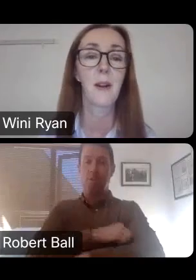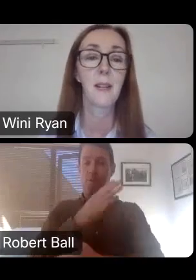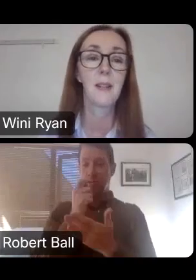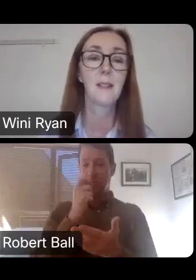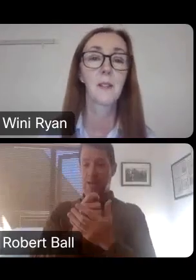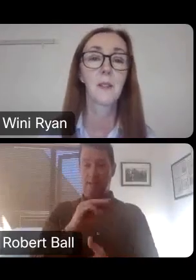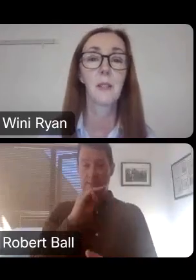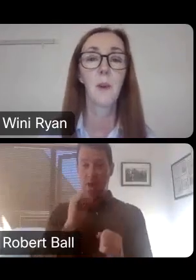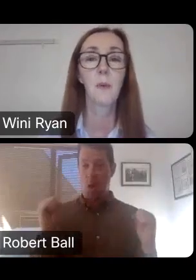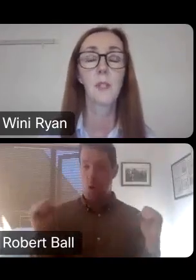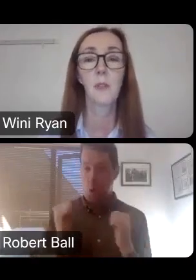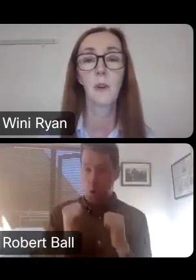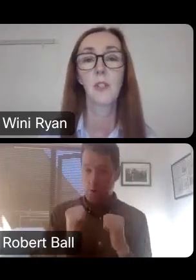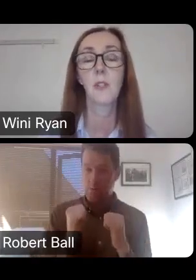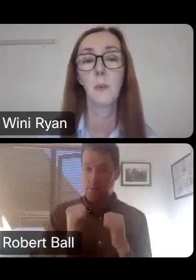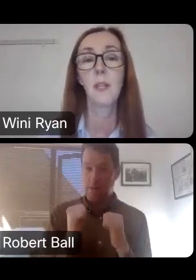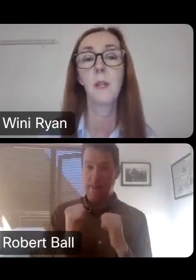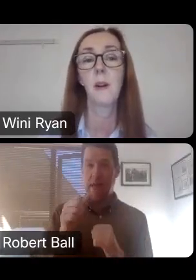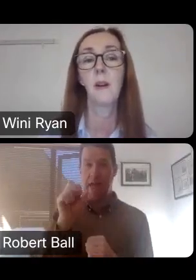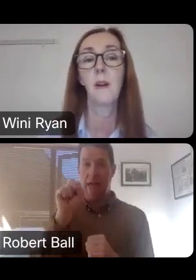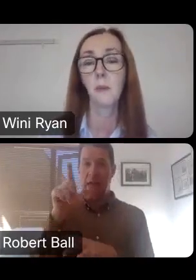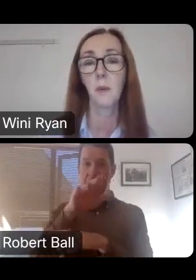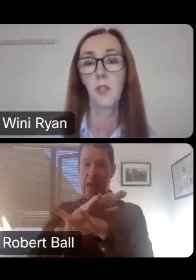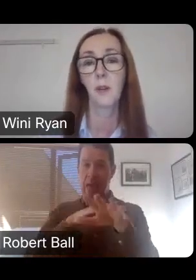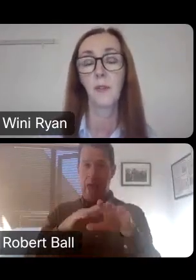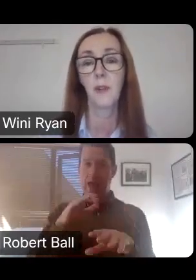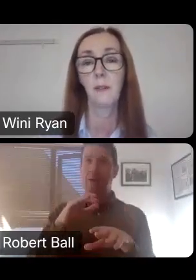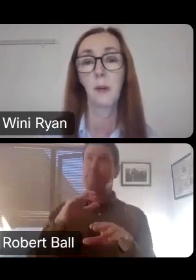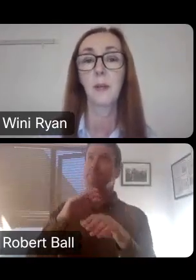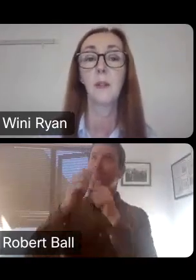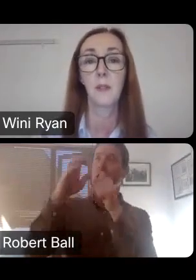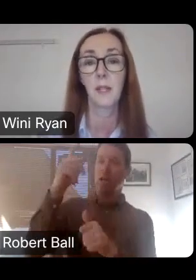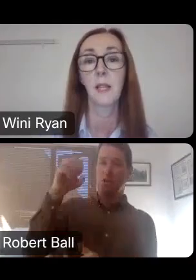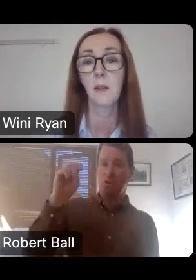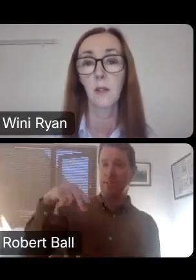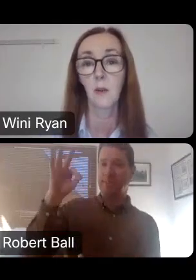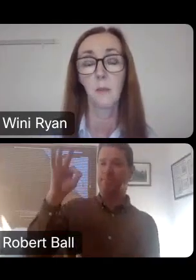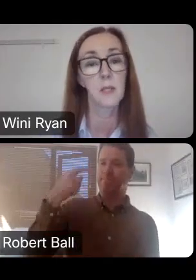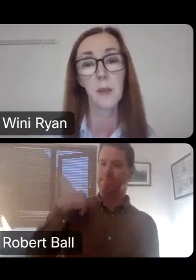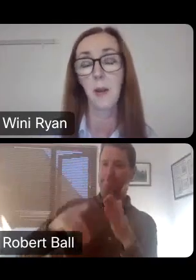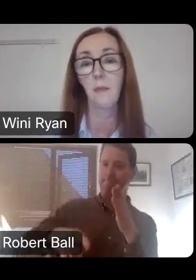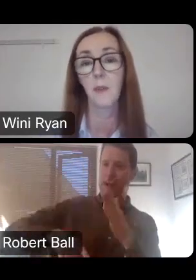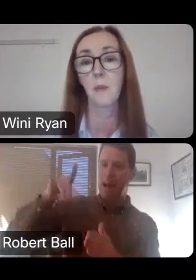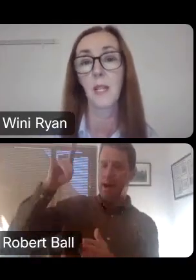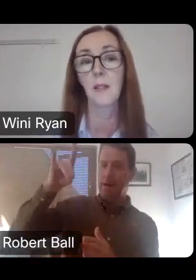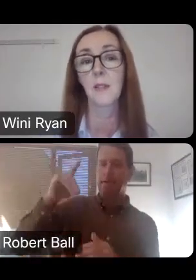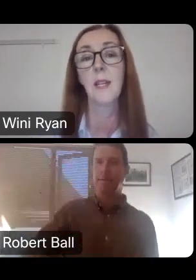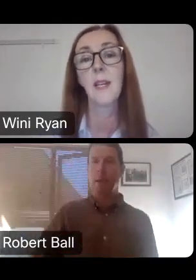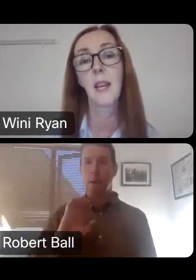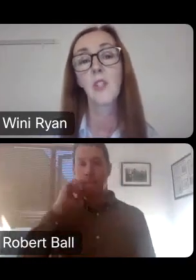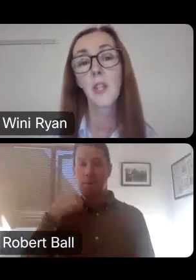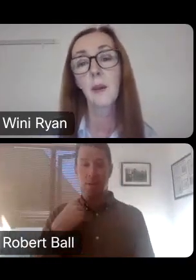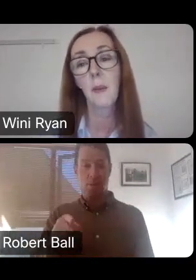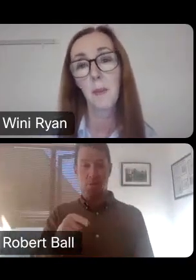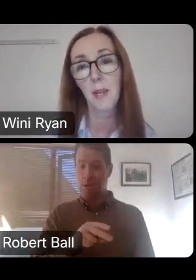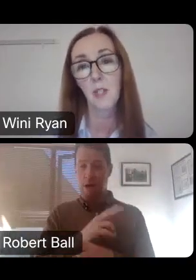too high. So we always use caution. So when you are, always watch out for the non-verbal cues. That's how you'll know, because people often don't tell us.